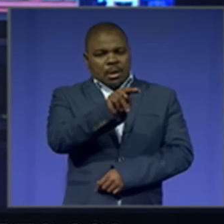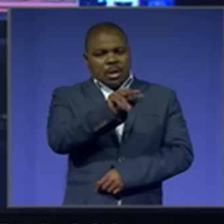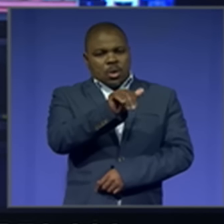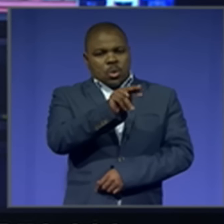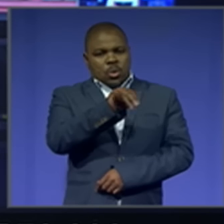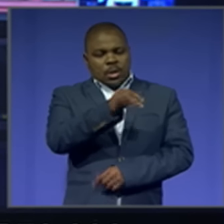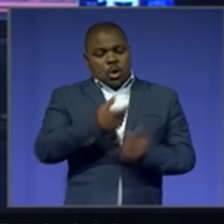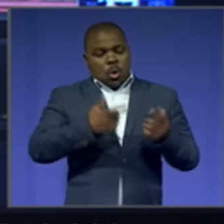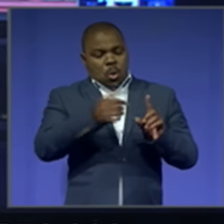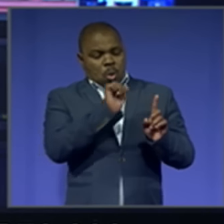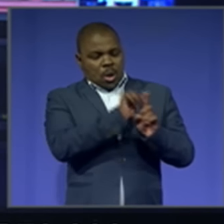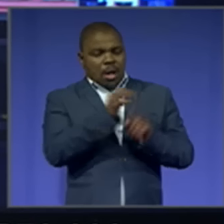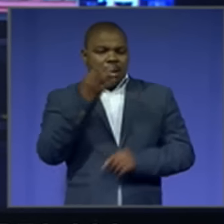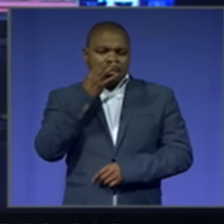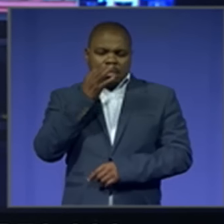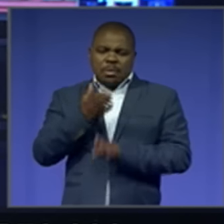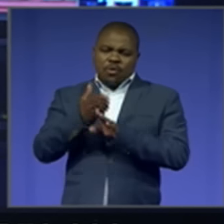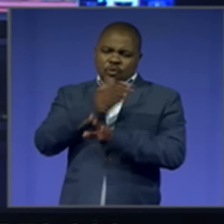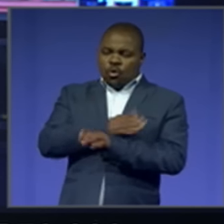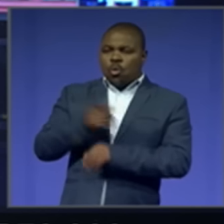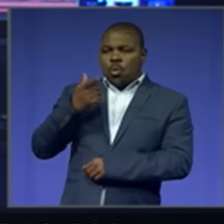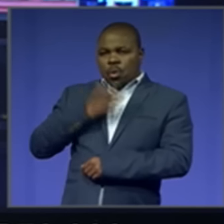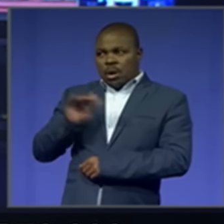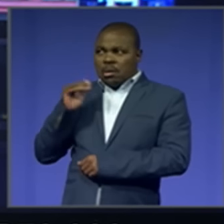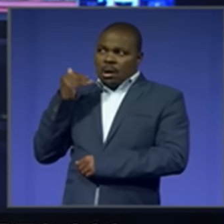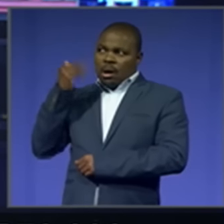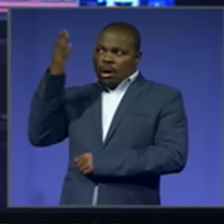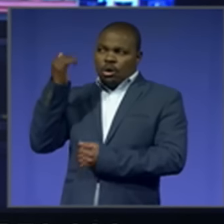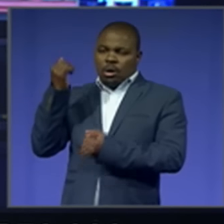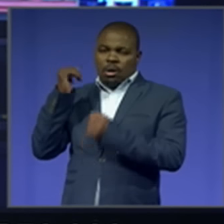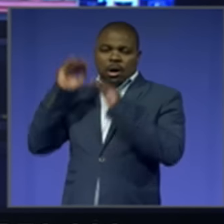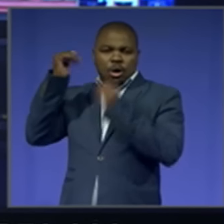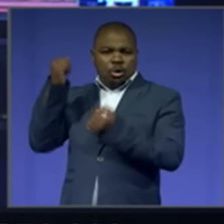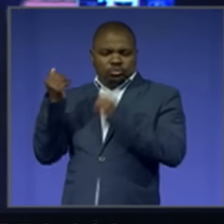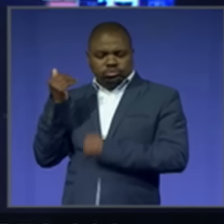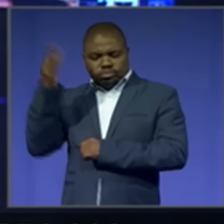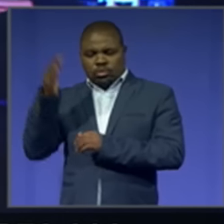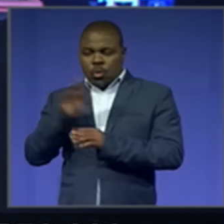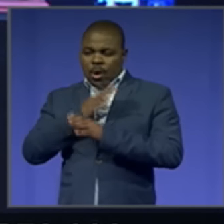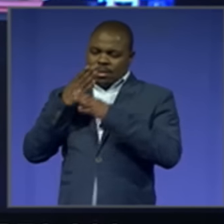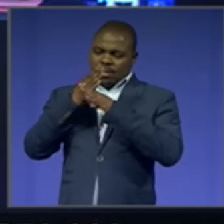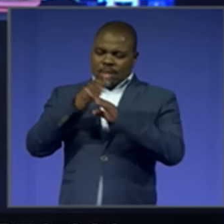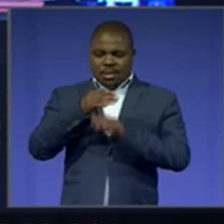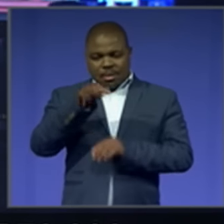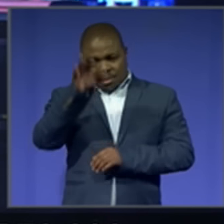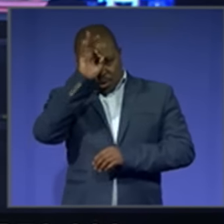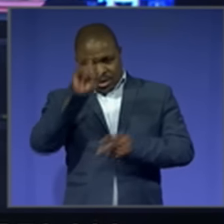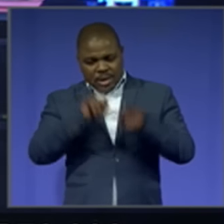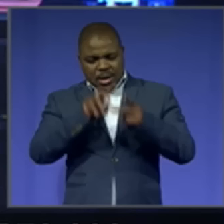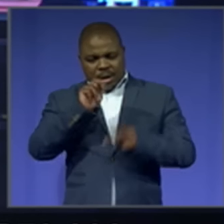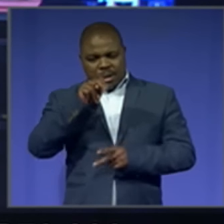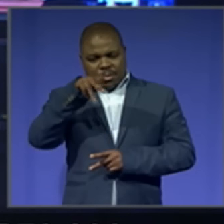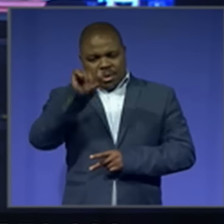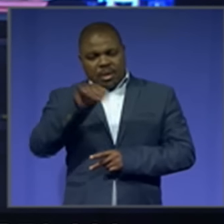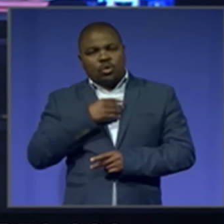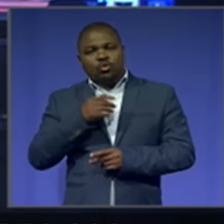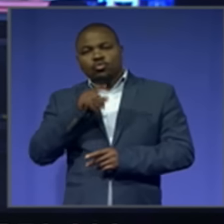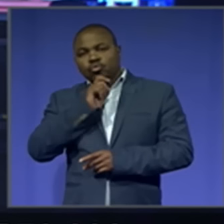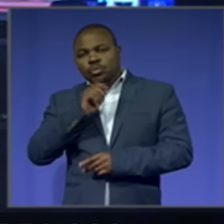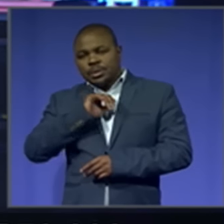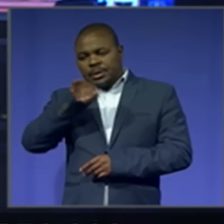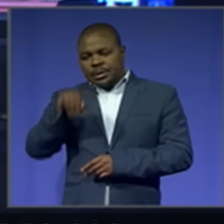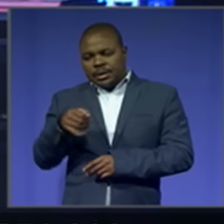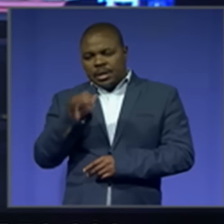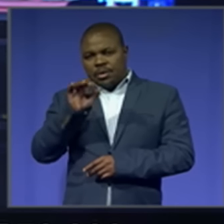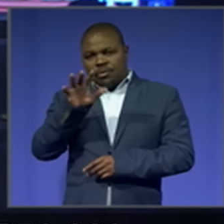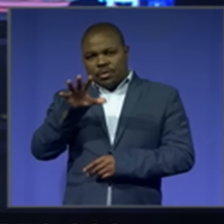tla latela kopo e potlakileng ya lekgotla le phameng la dinyewe ho thibela botjhutjhisi le sepolesa ho kenya tshebetsong lengolo la J50 la ho